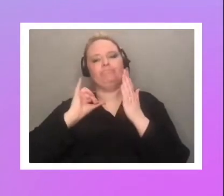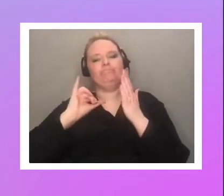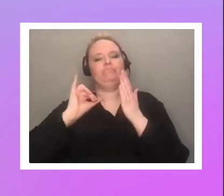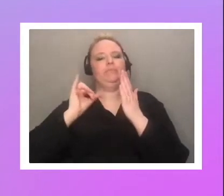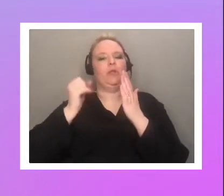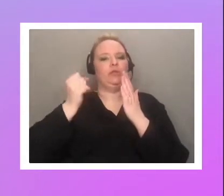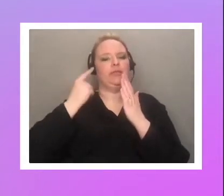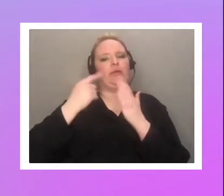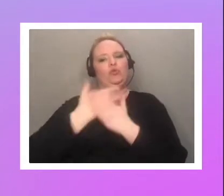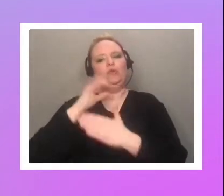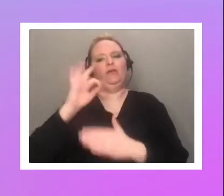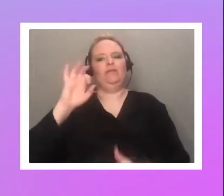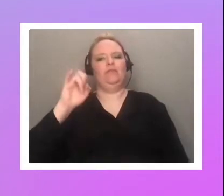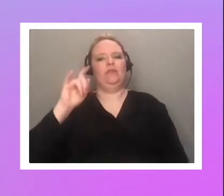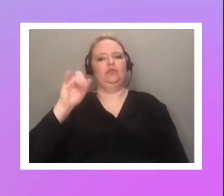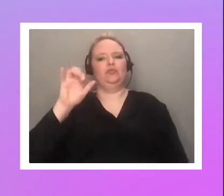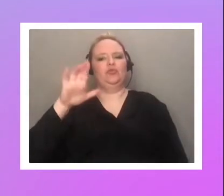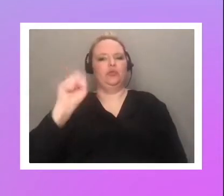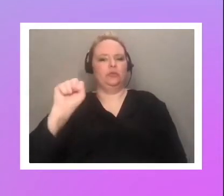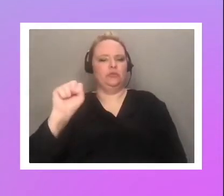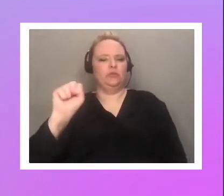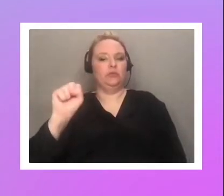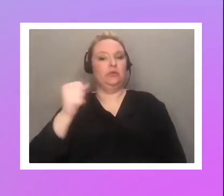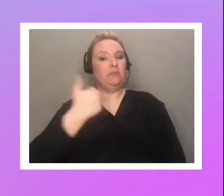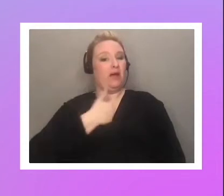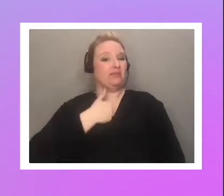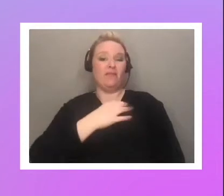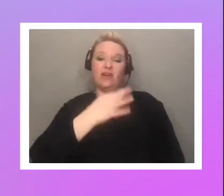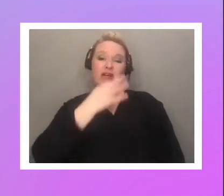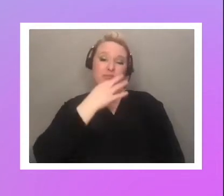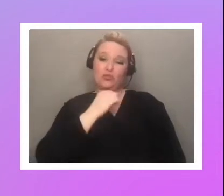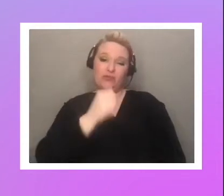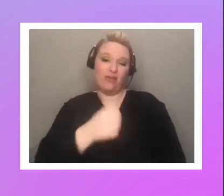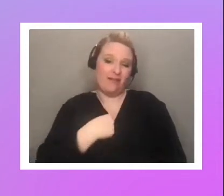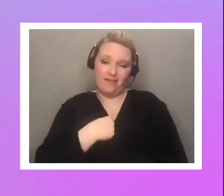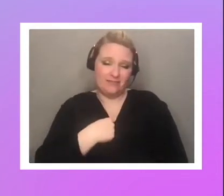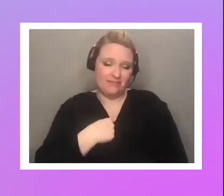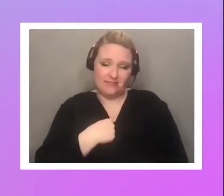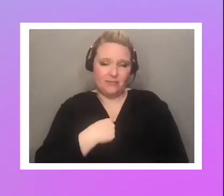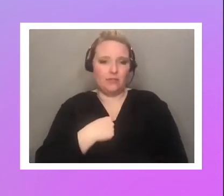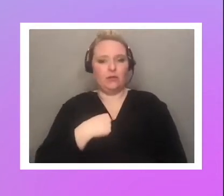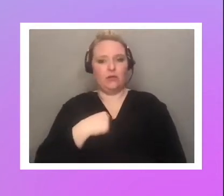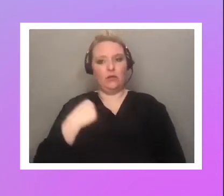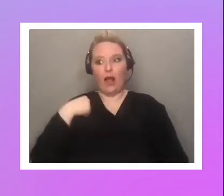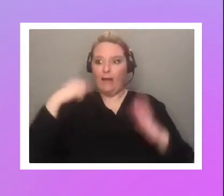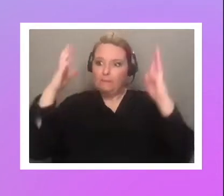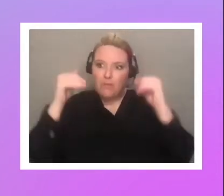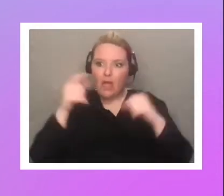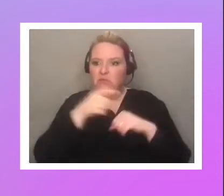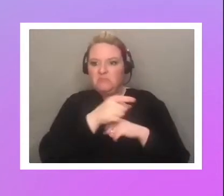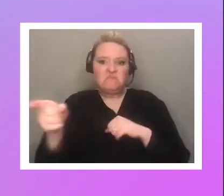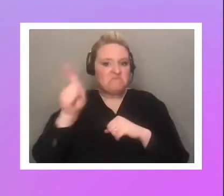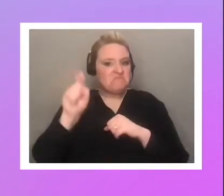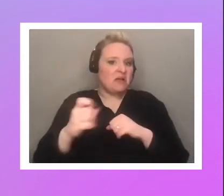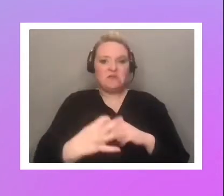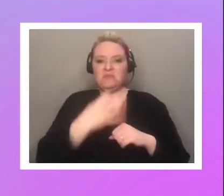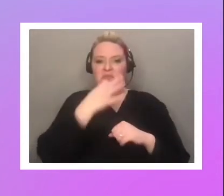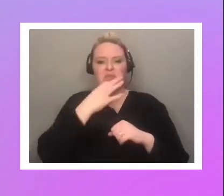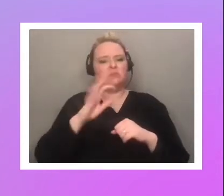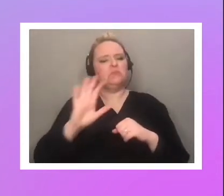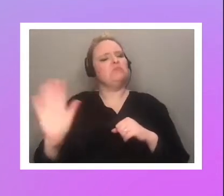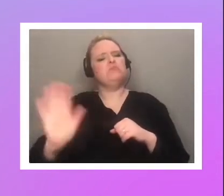new features. So, I'm not an expert, and you can't expect anyone to be an